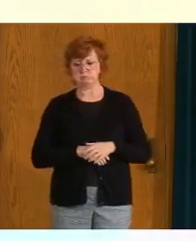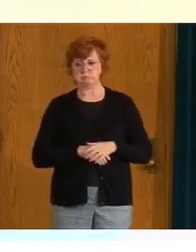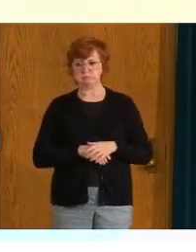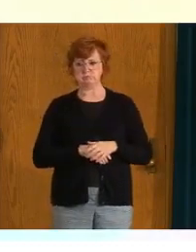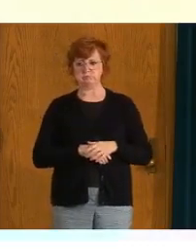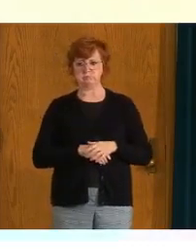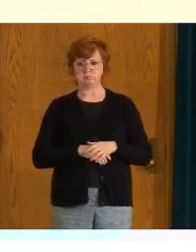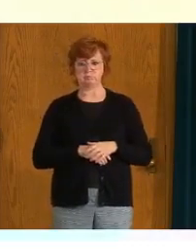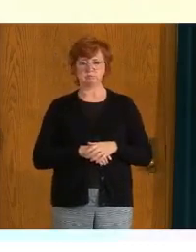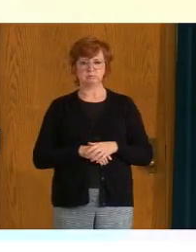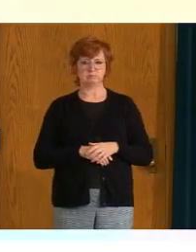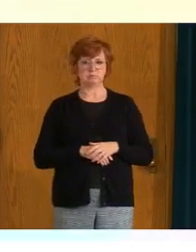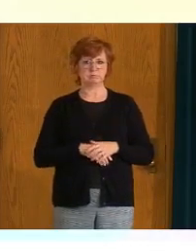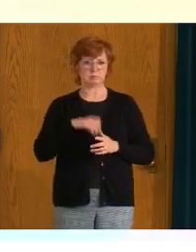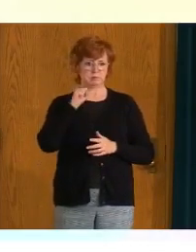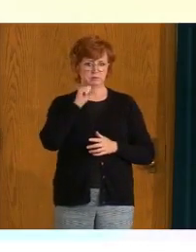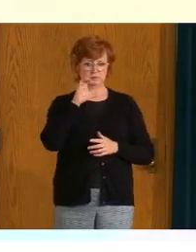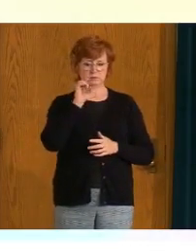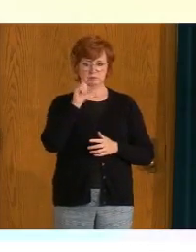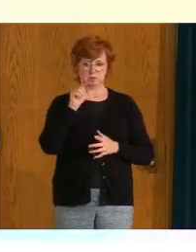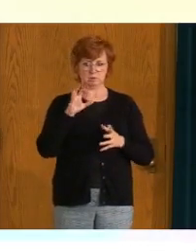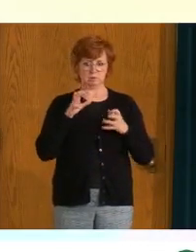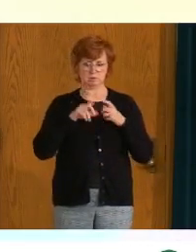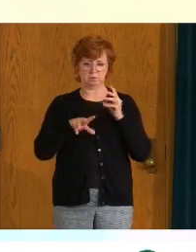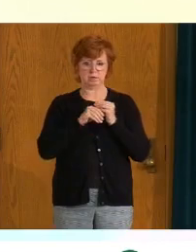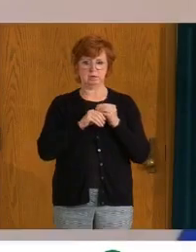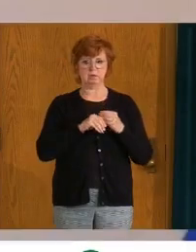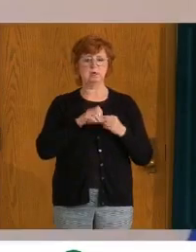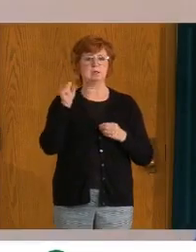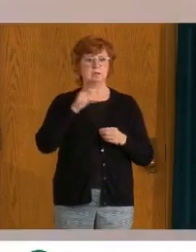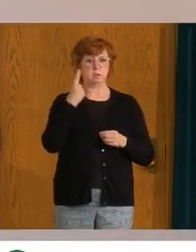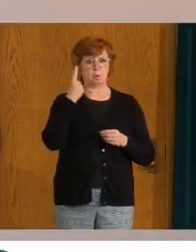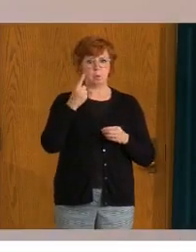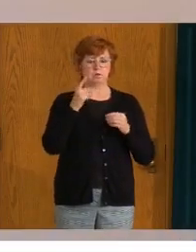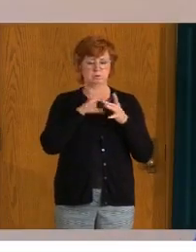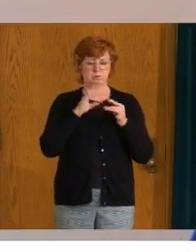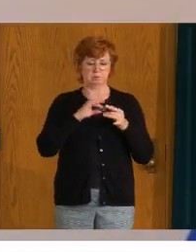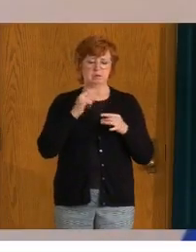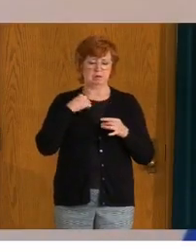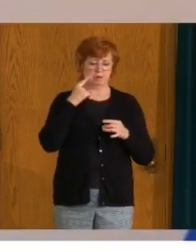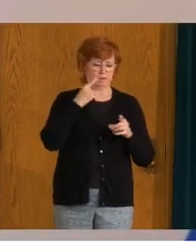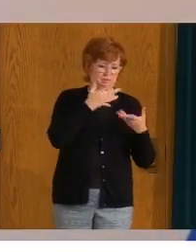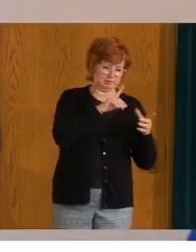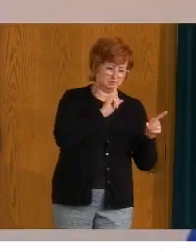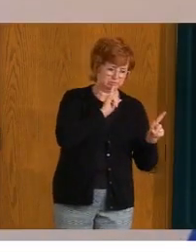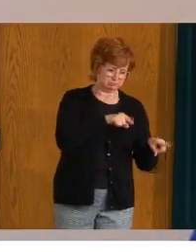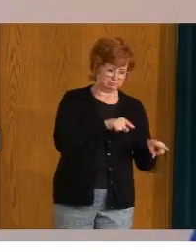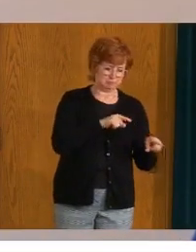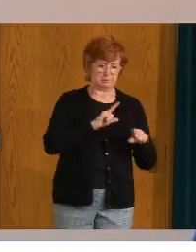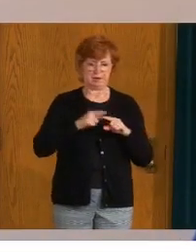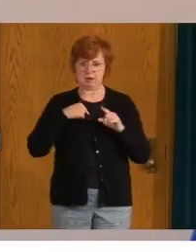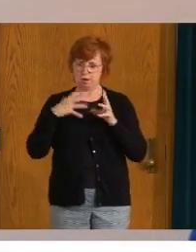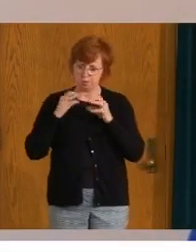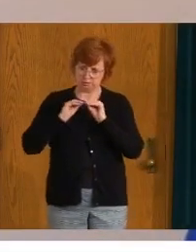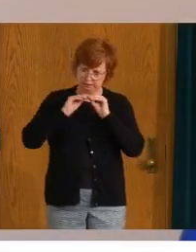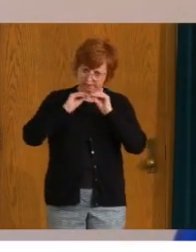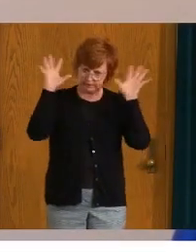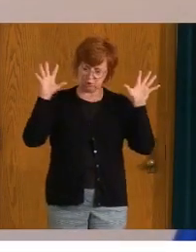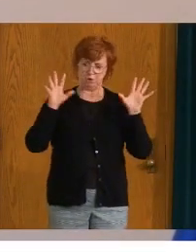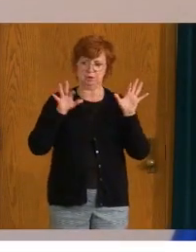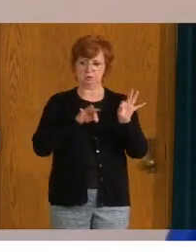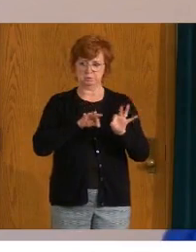to add some further comments. The only thing, and I think you've already addressed it, Dr. Shah, but I'll just be crystal clear, is